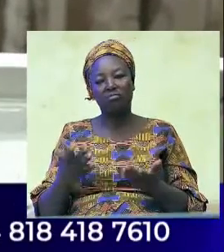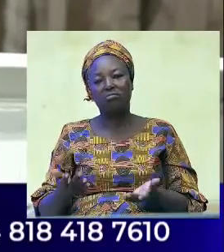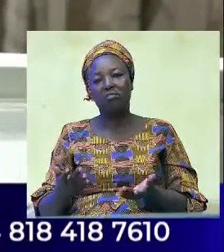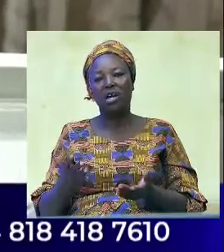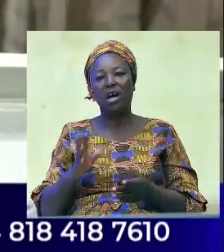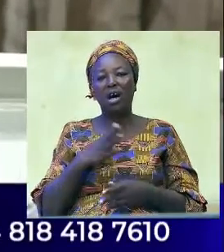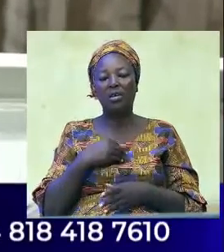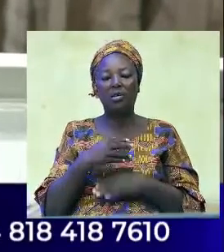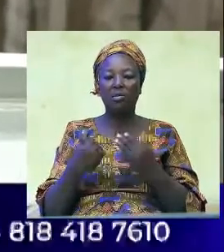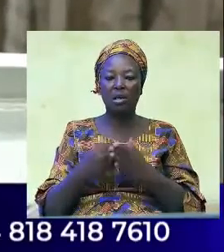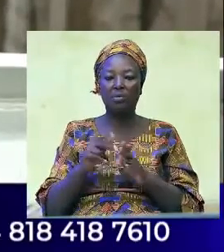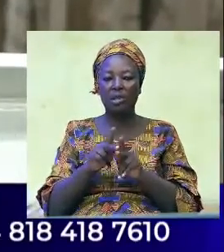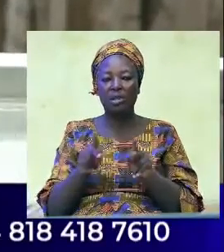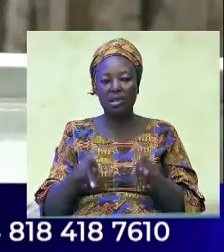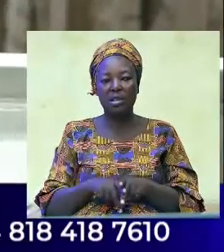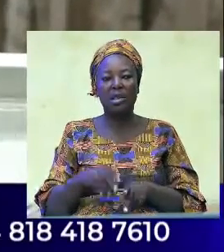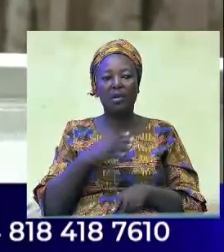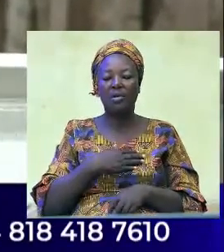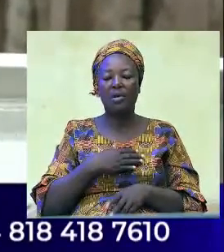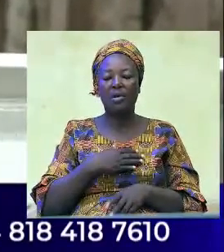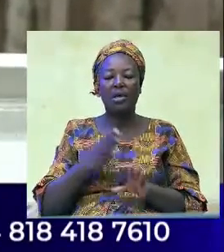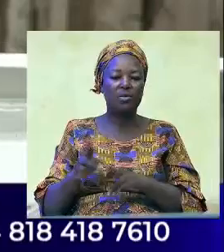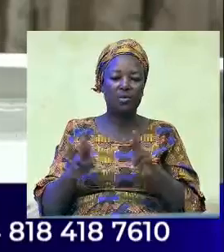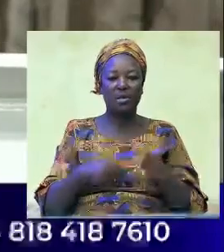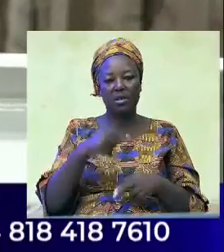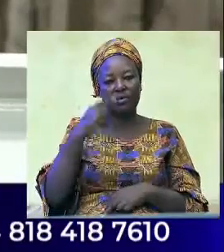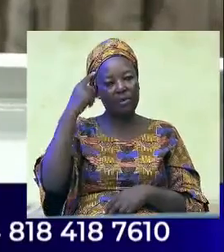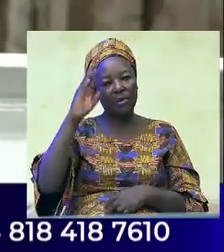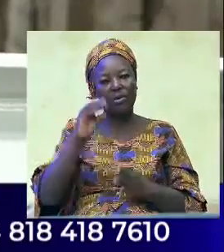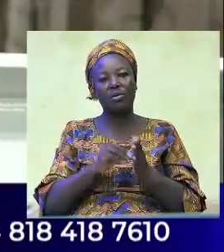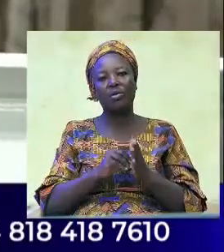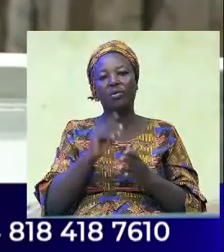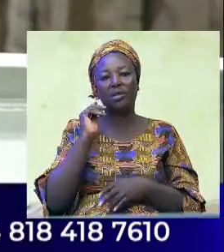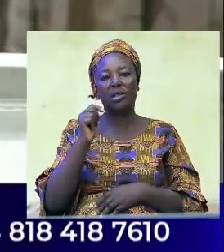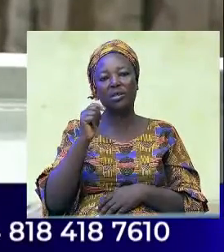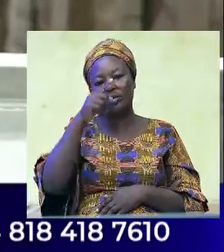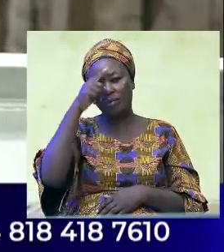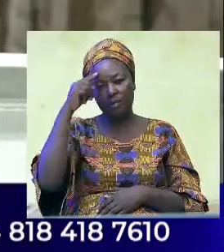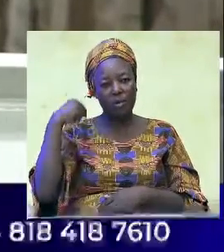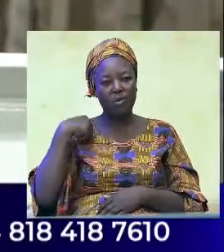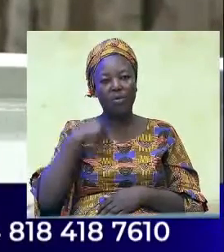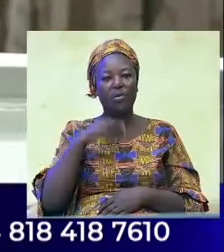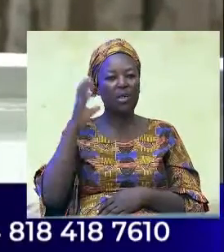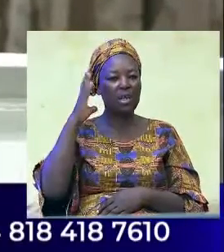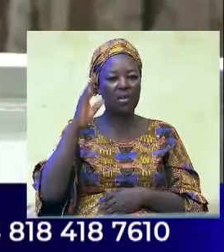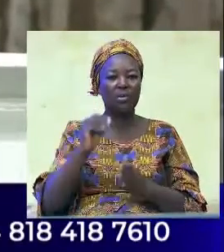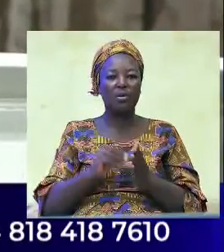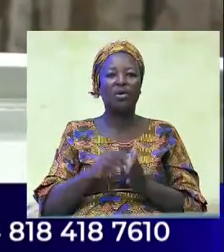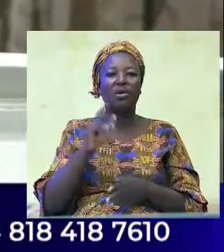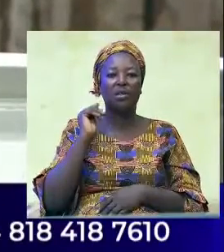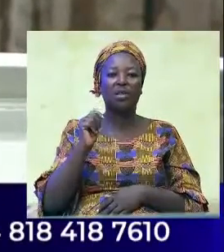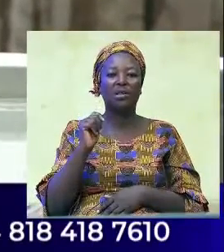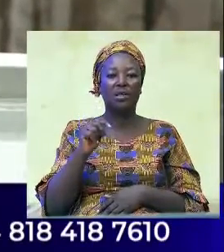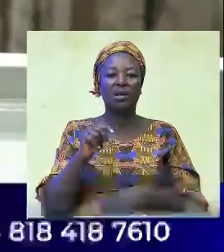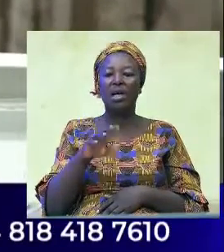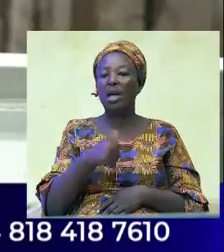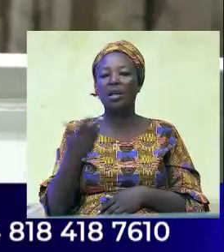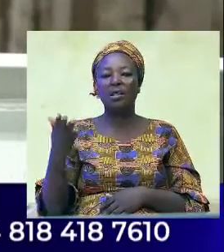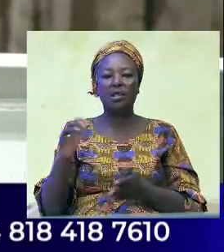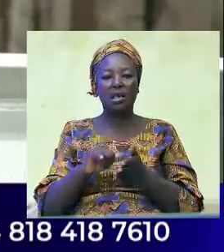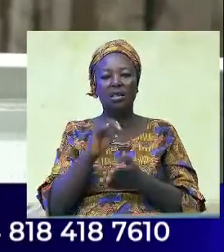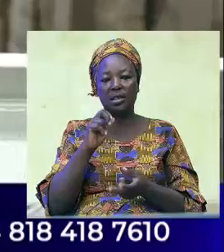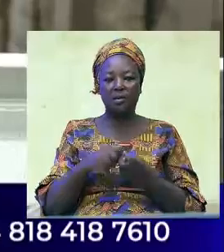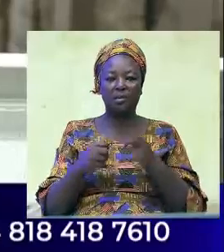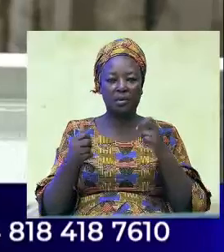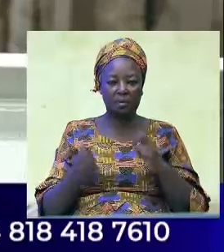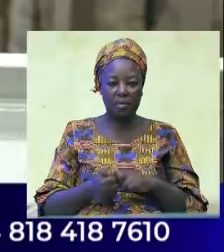online, and in all the other locations, satellite location, get ready your own testimony, because we are going to